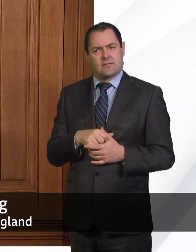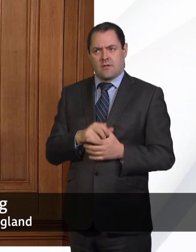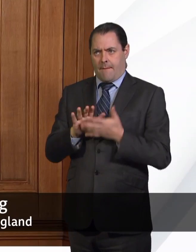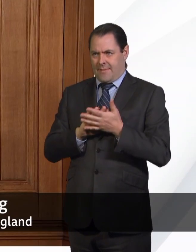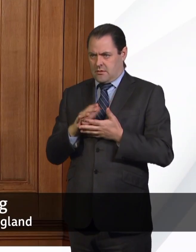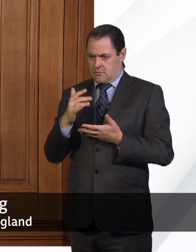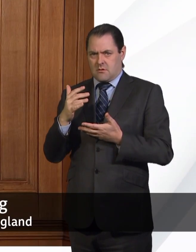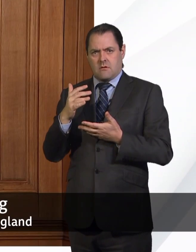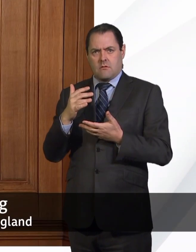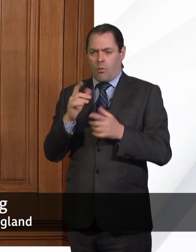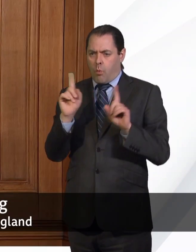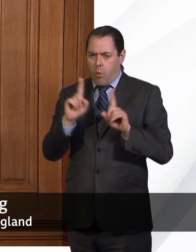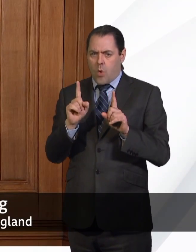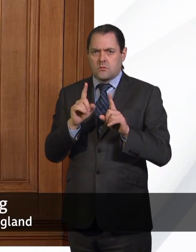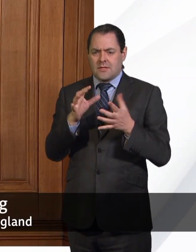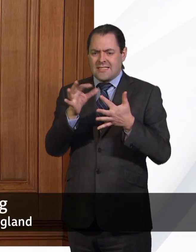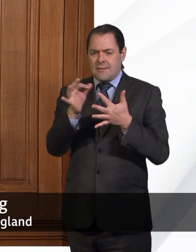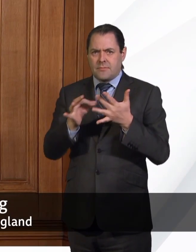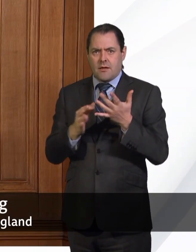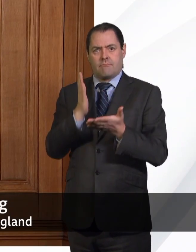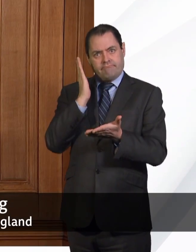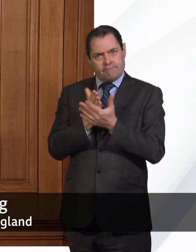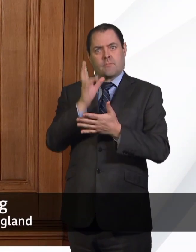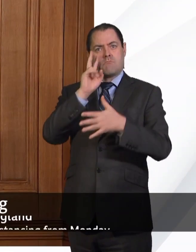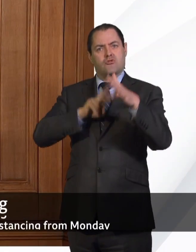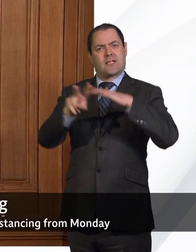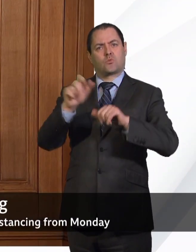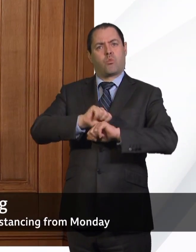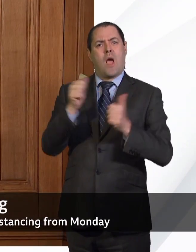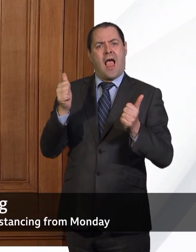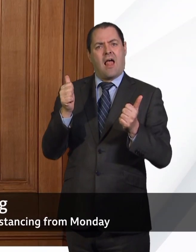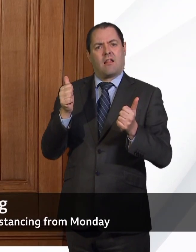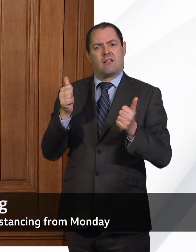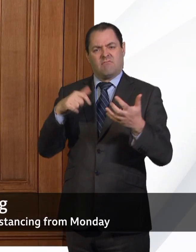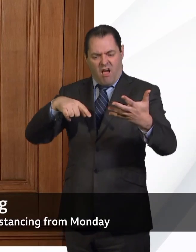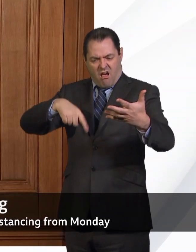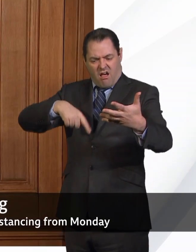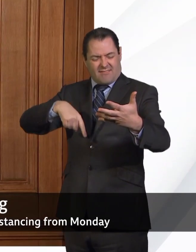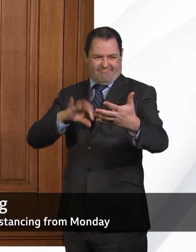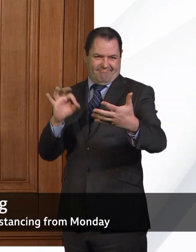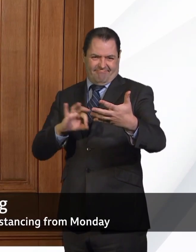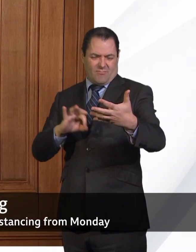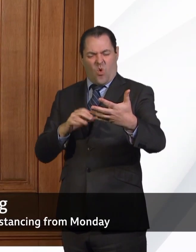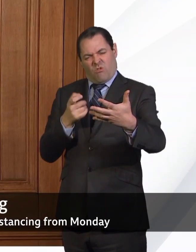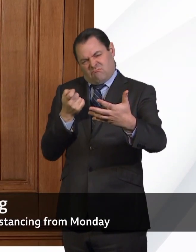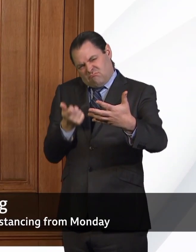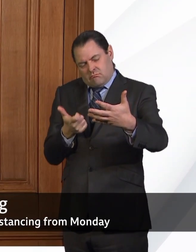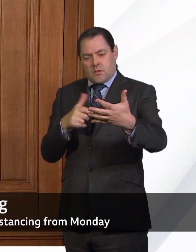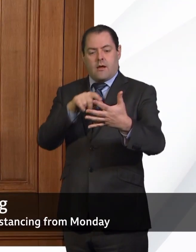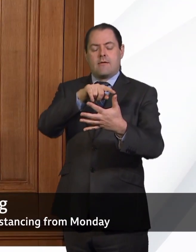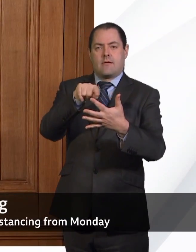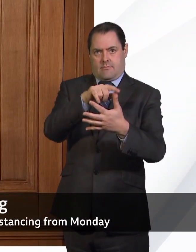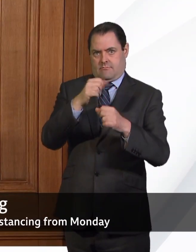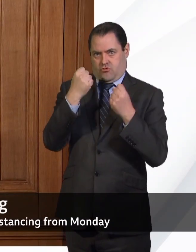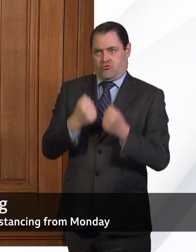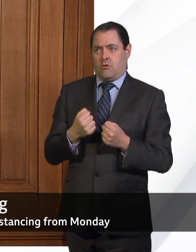at a symptom cluster that predicts with a high degree of sensitivity but a low degree of specificity, what they are. You accept